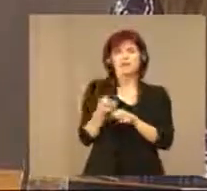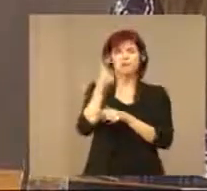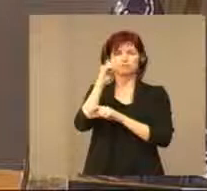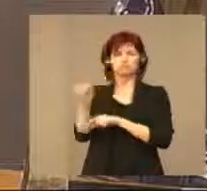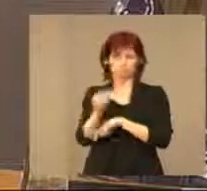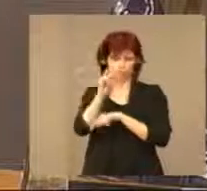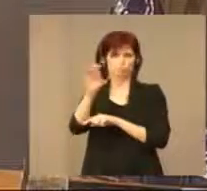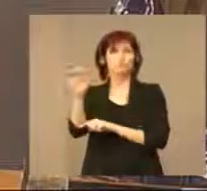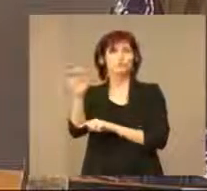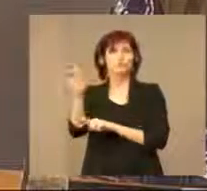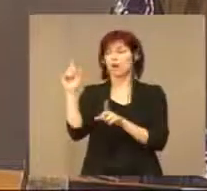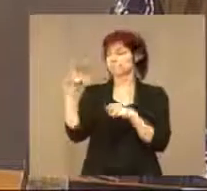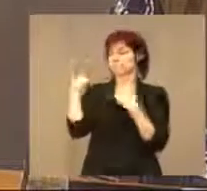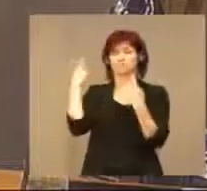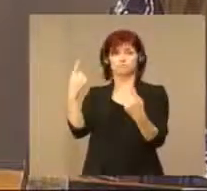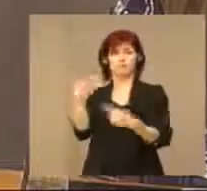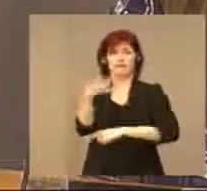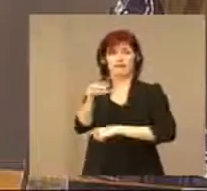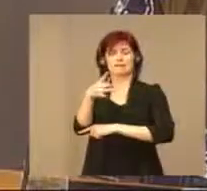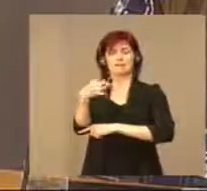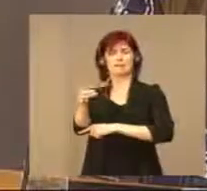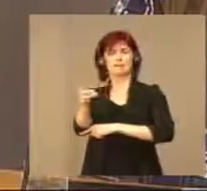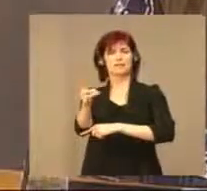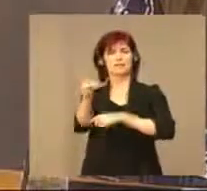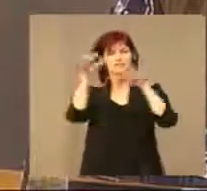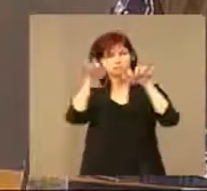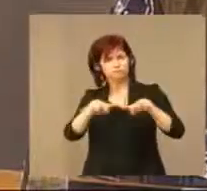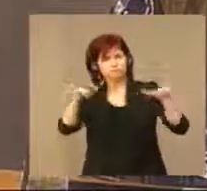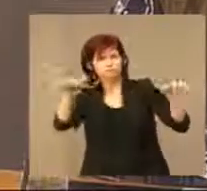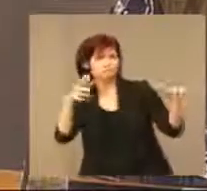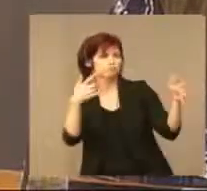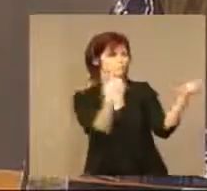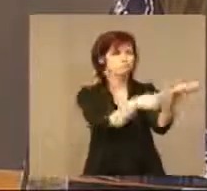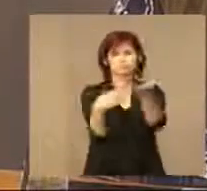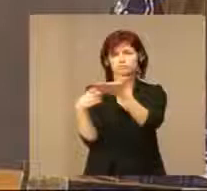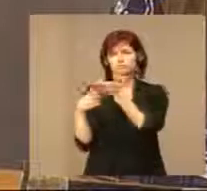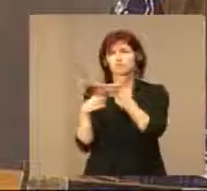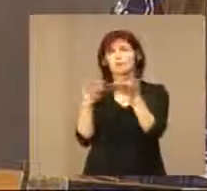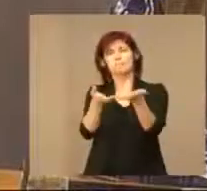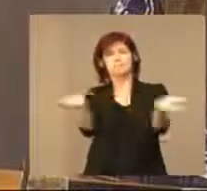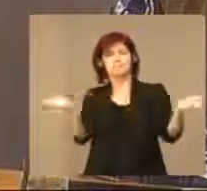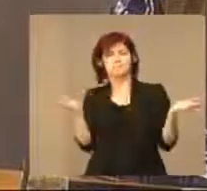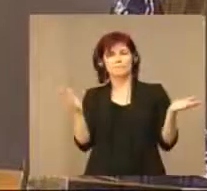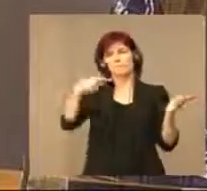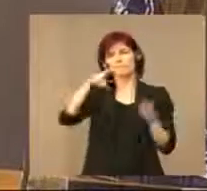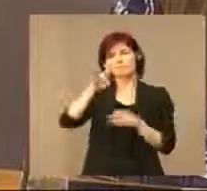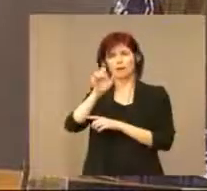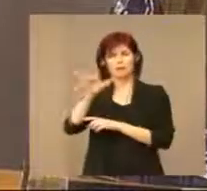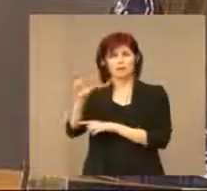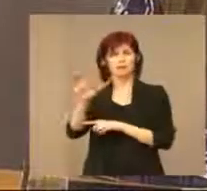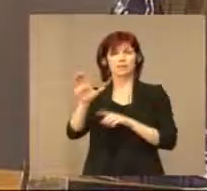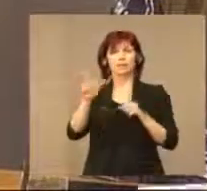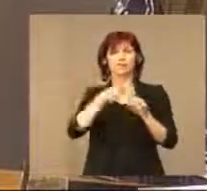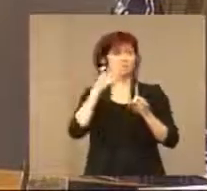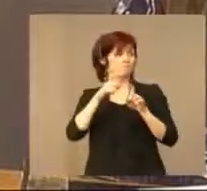today, we've completed 18 public sessions in cities across the country, from sea to sea to